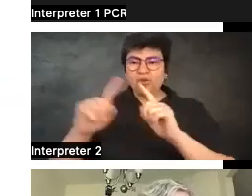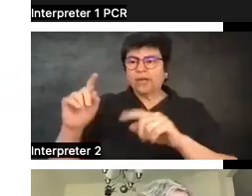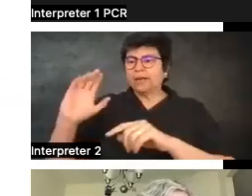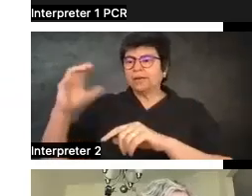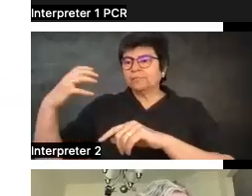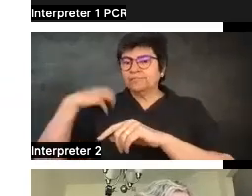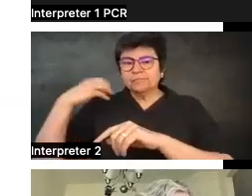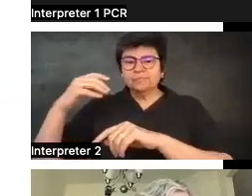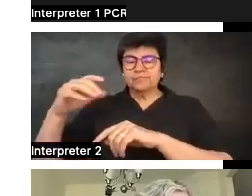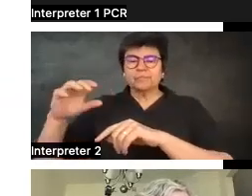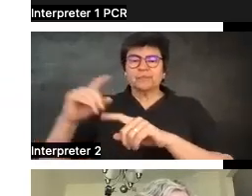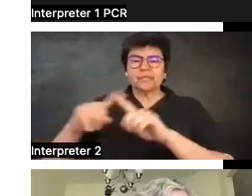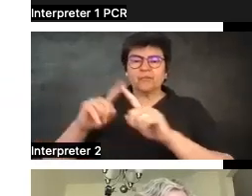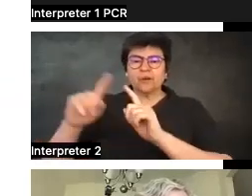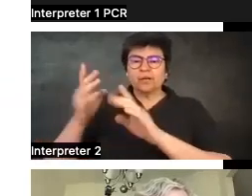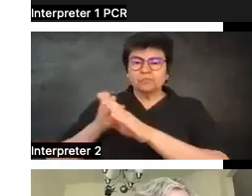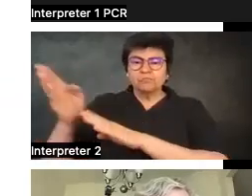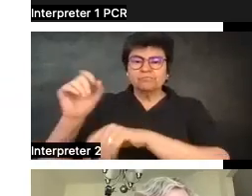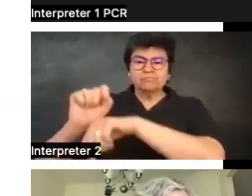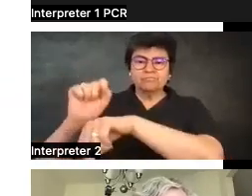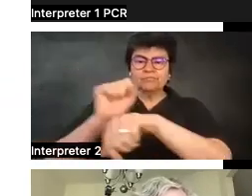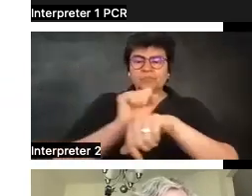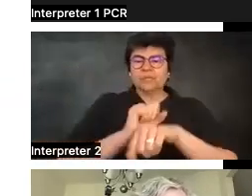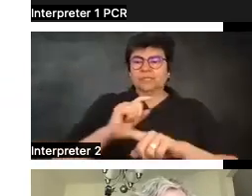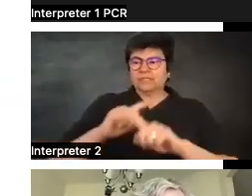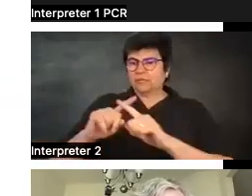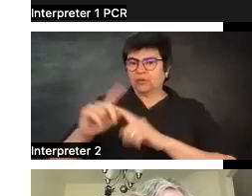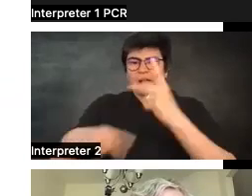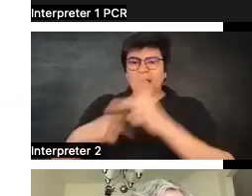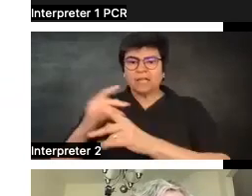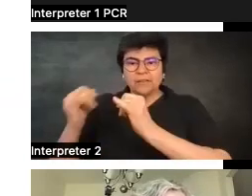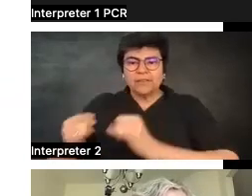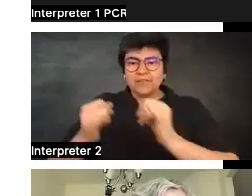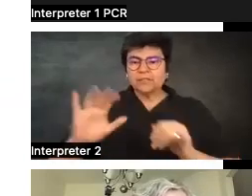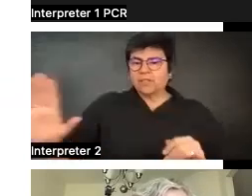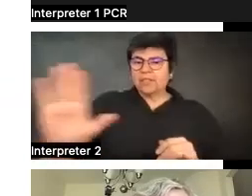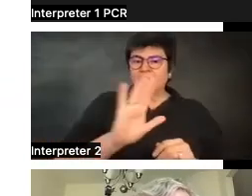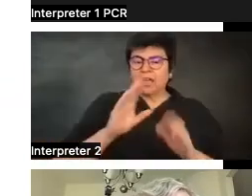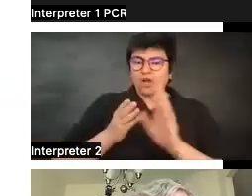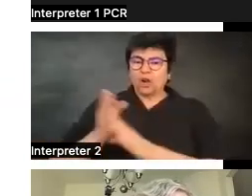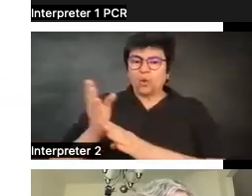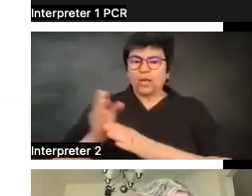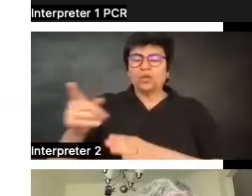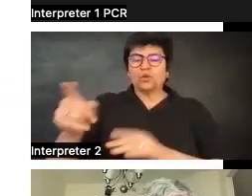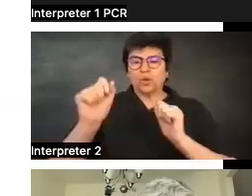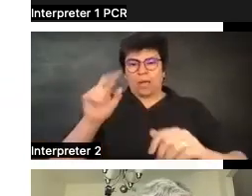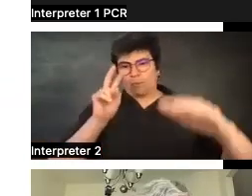many different types of individuals with different types of careers, so that you can basically